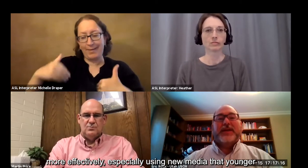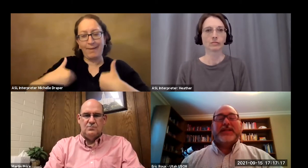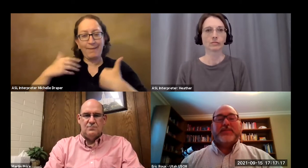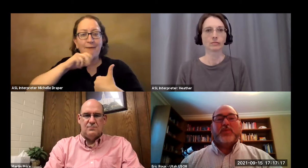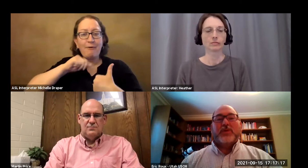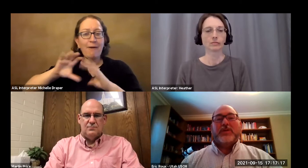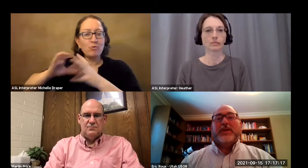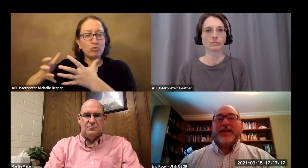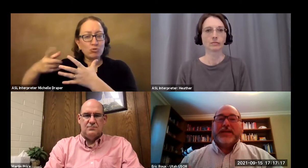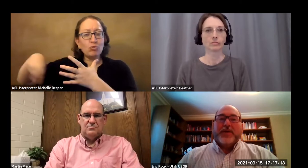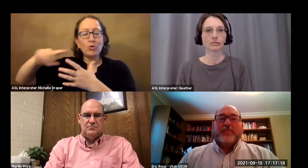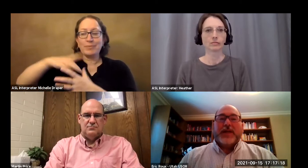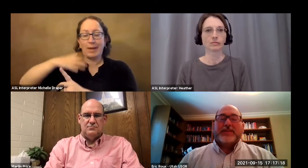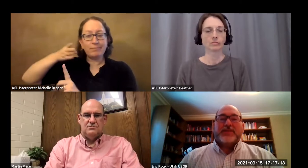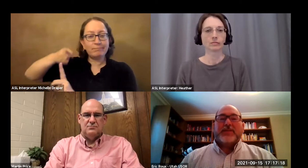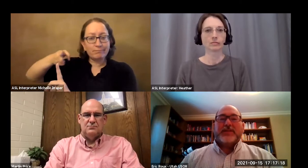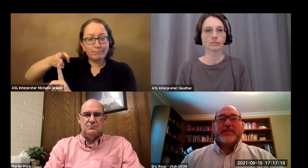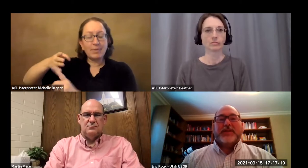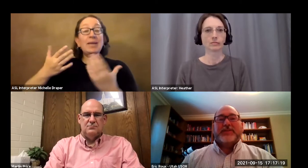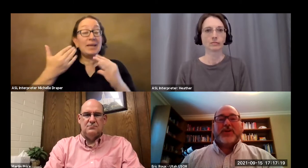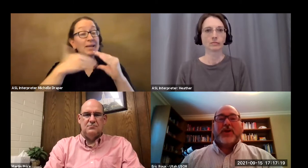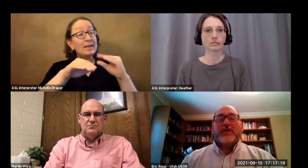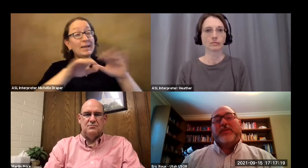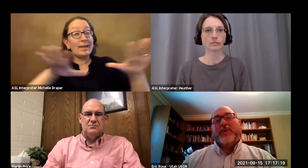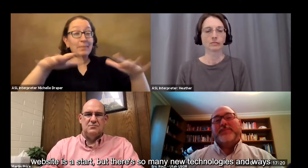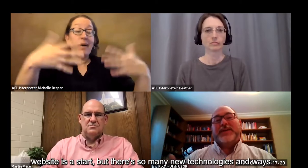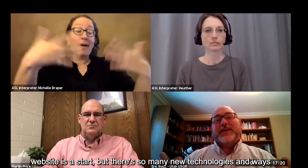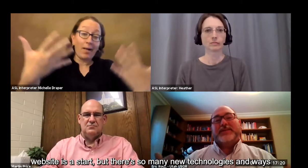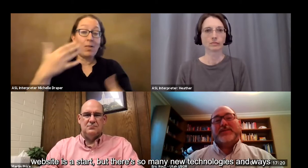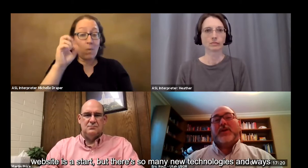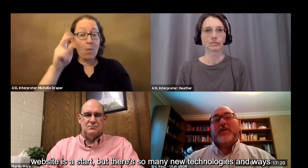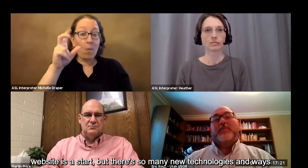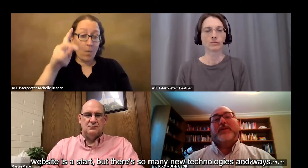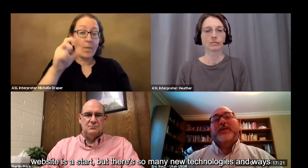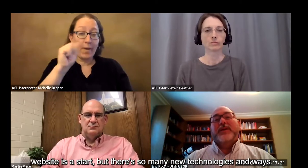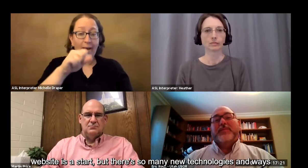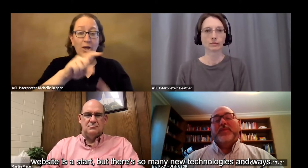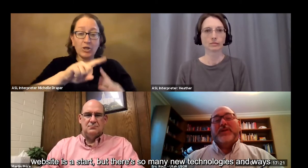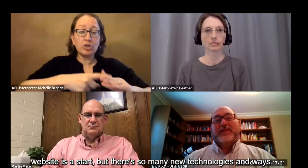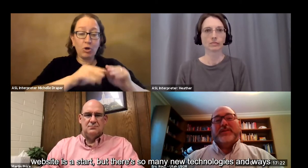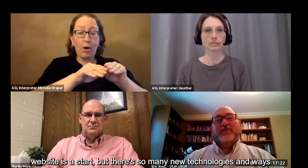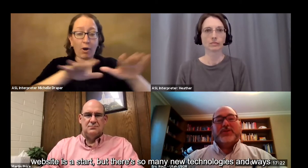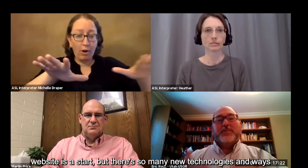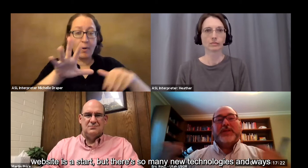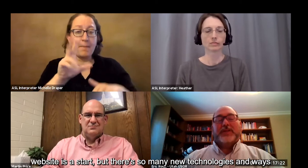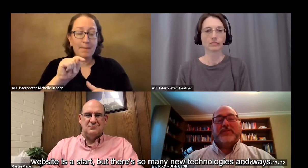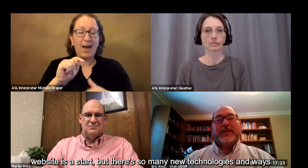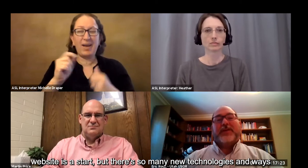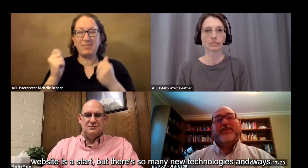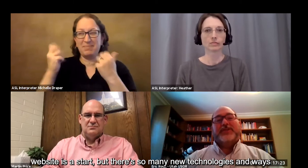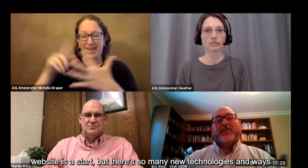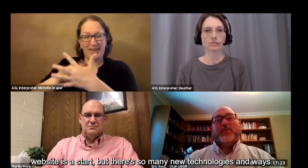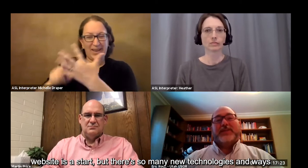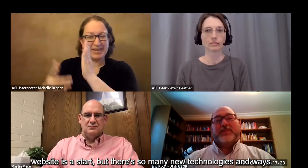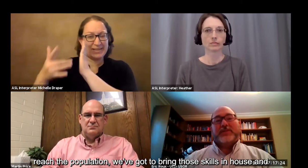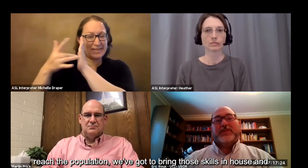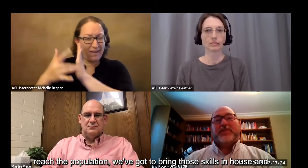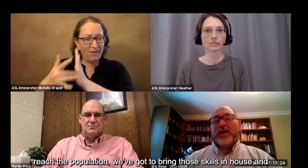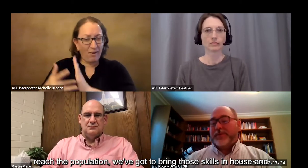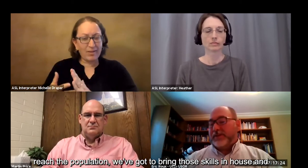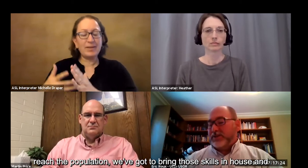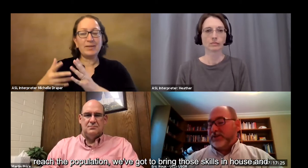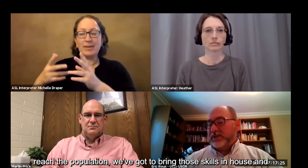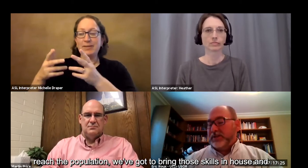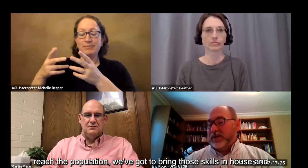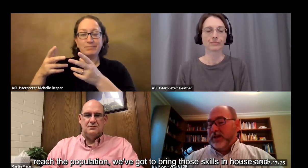tend to utilize more. Email blasts are a start, and the website is a start, but there's so many new technologies and ways to reach